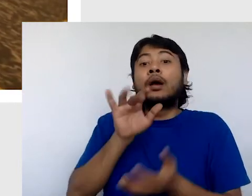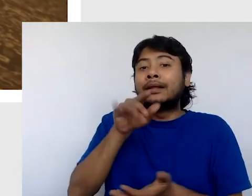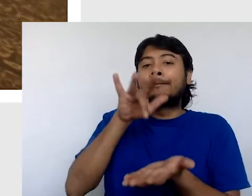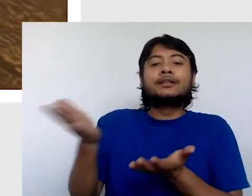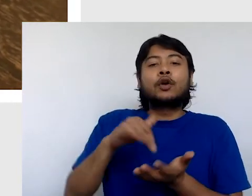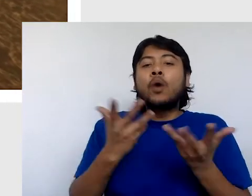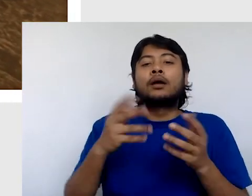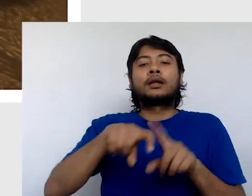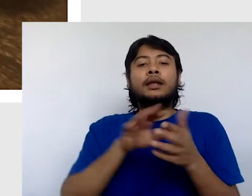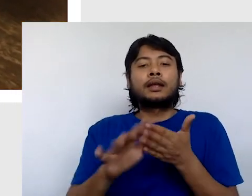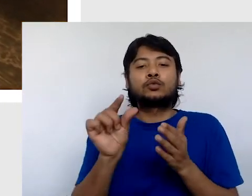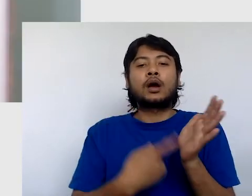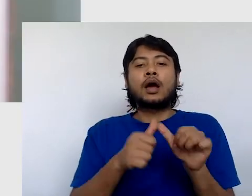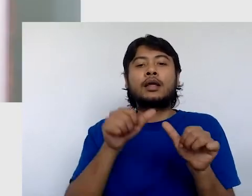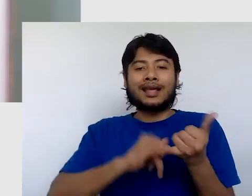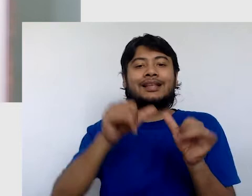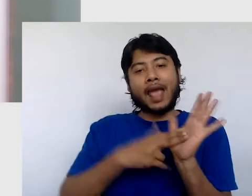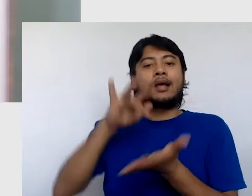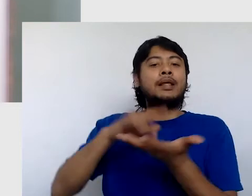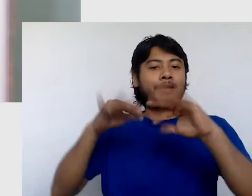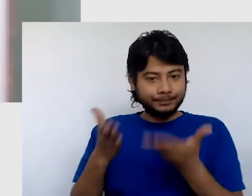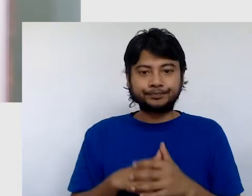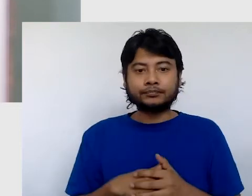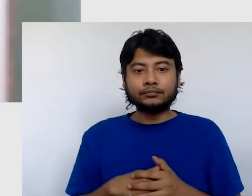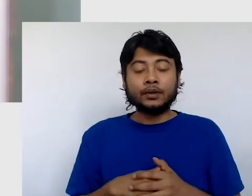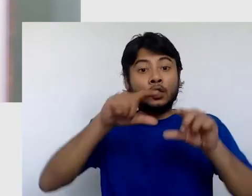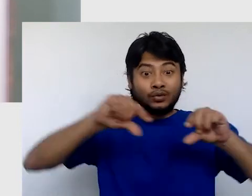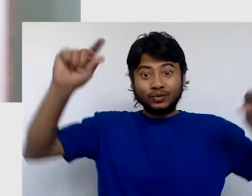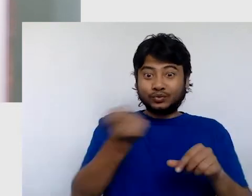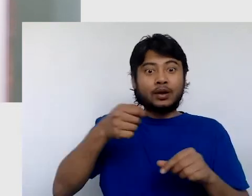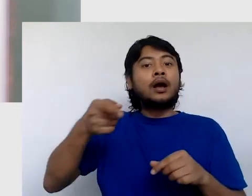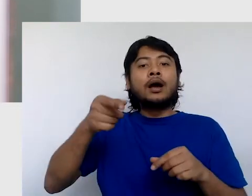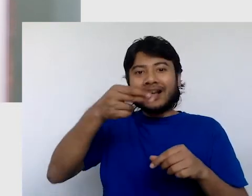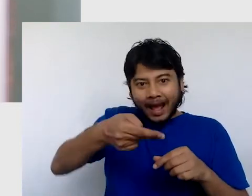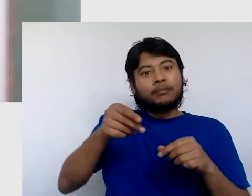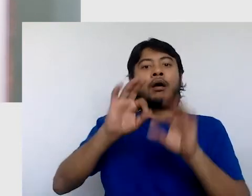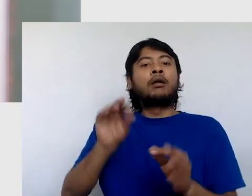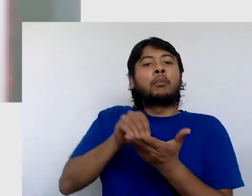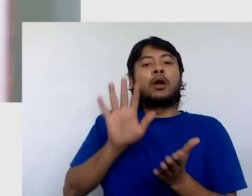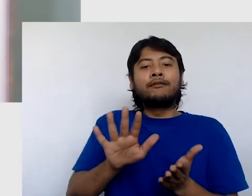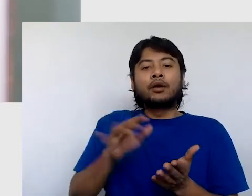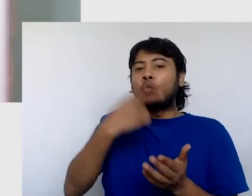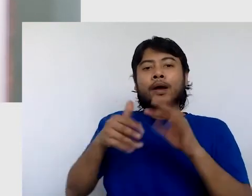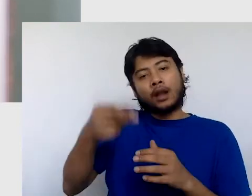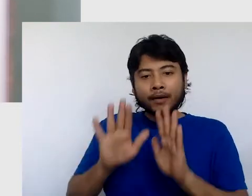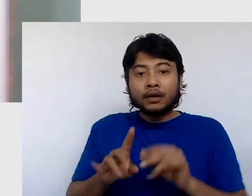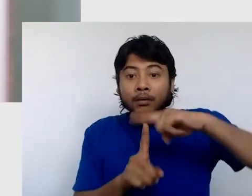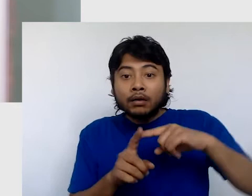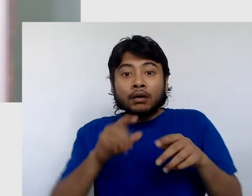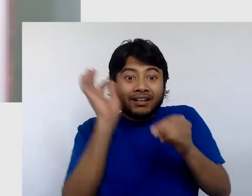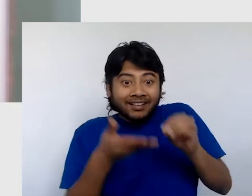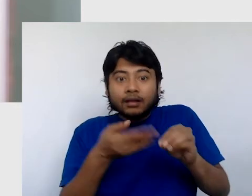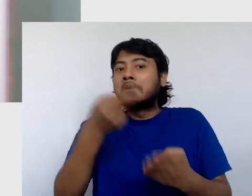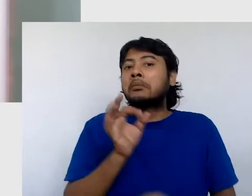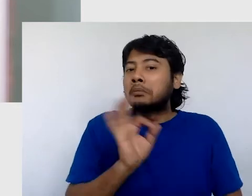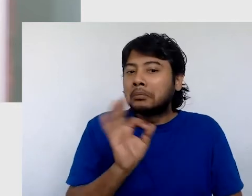of manufacture. While the sword bears the name of its maker, the maker for the striker is left